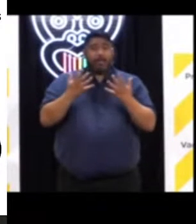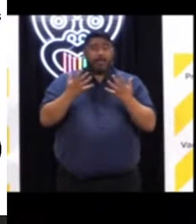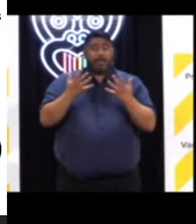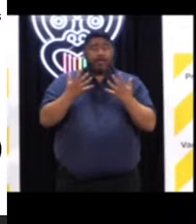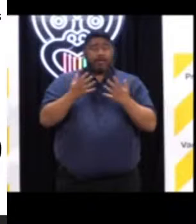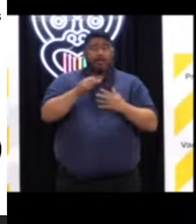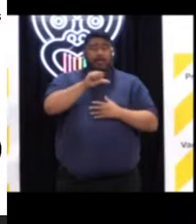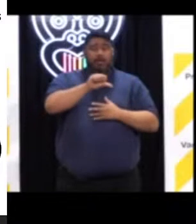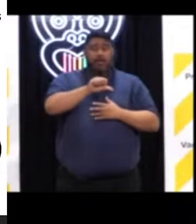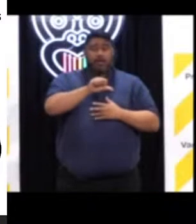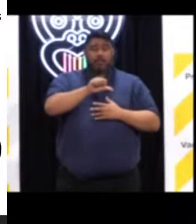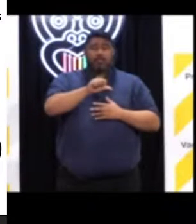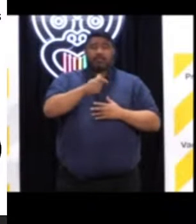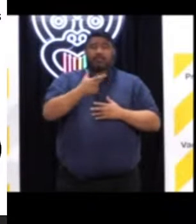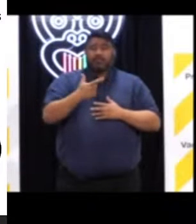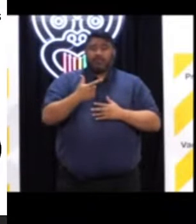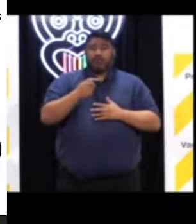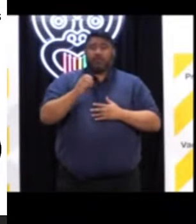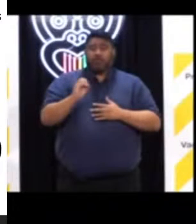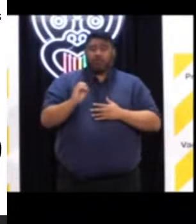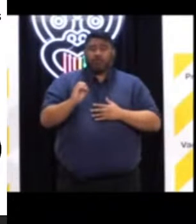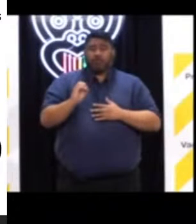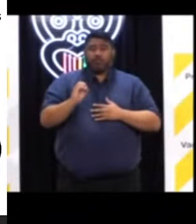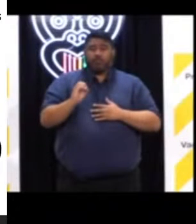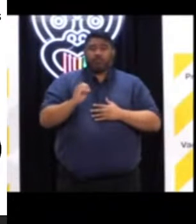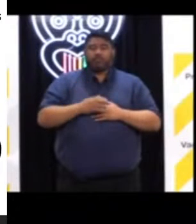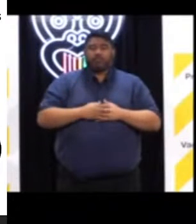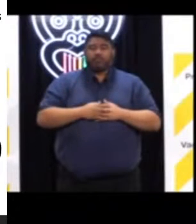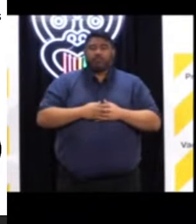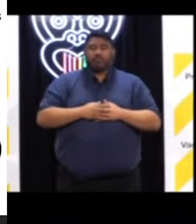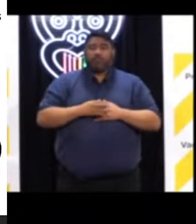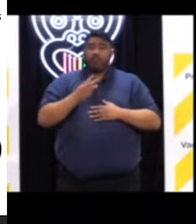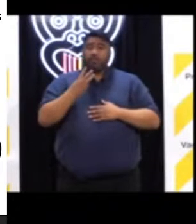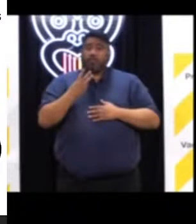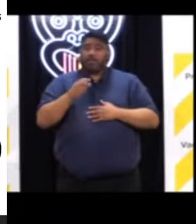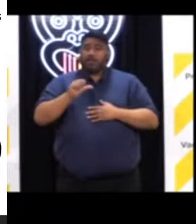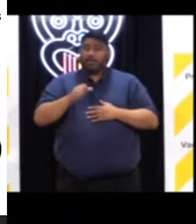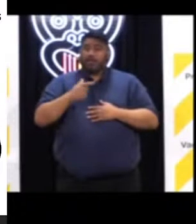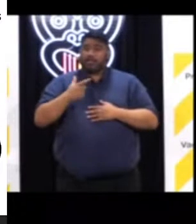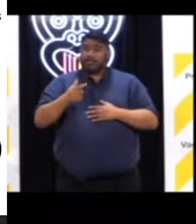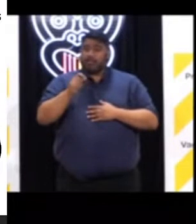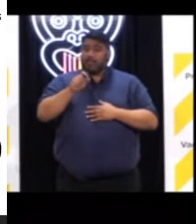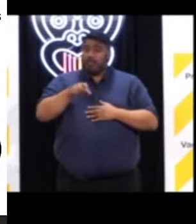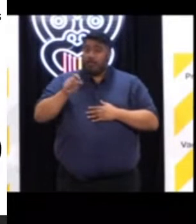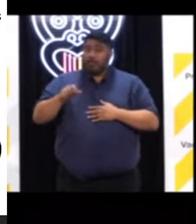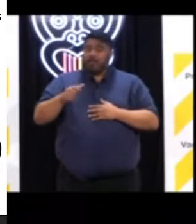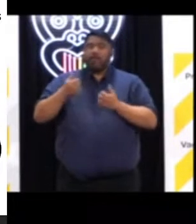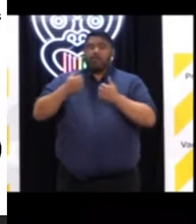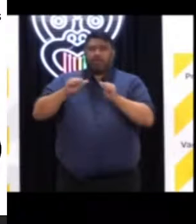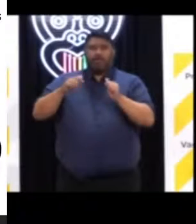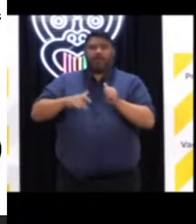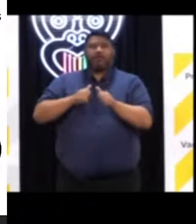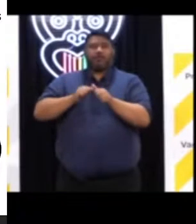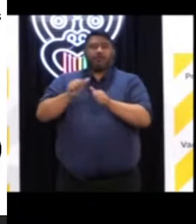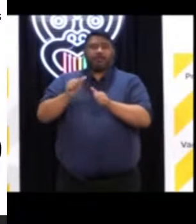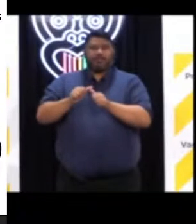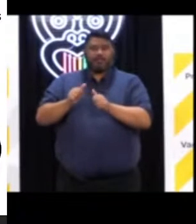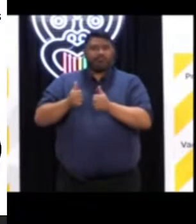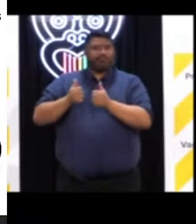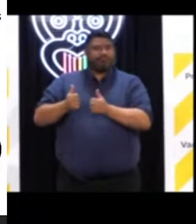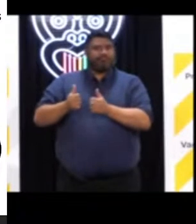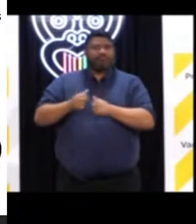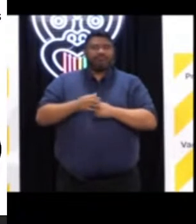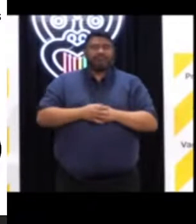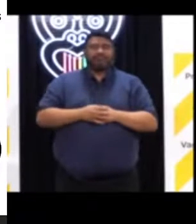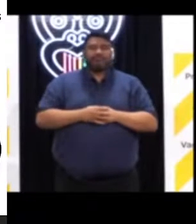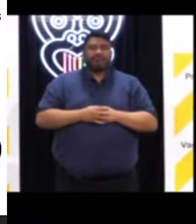970, of whom 397 people have now recovered, which is good news. The fall in the